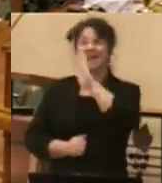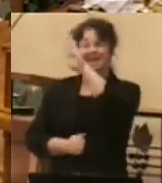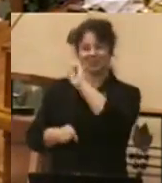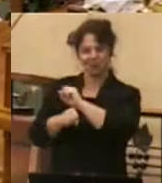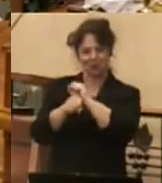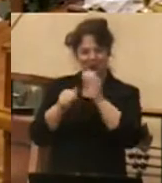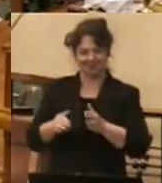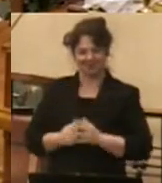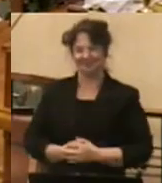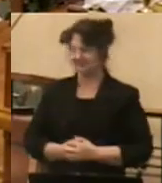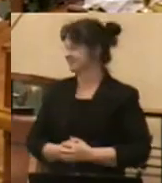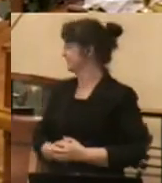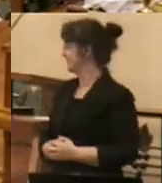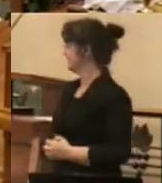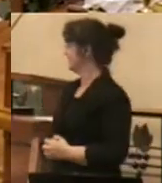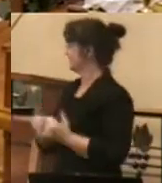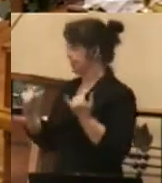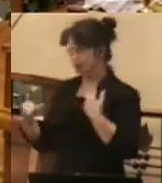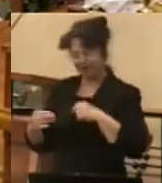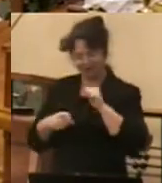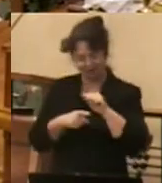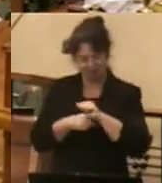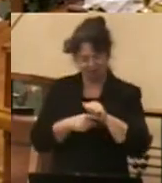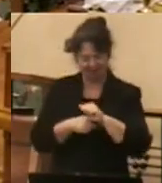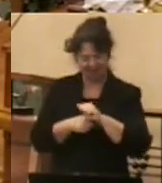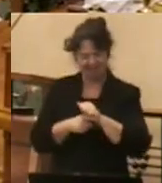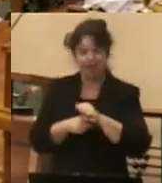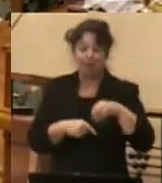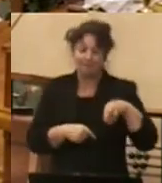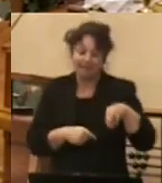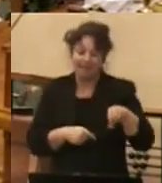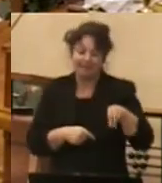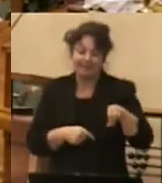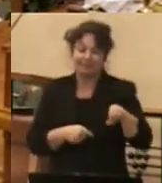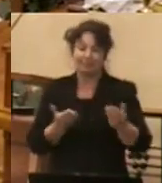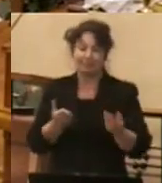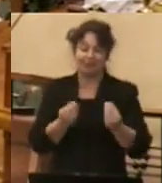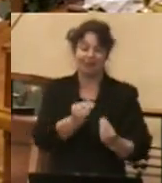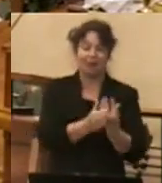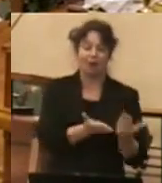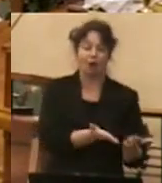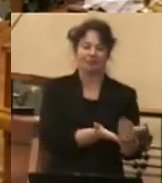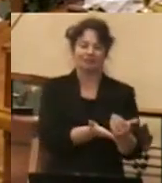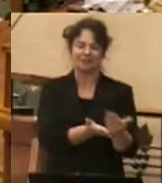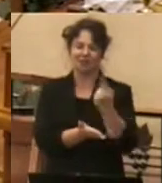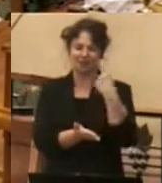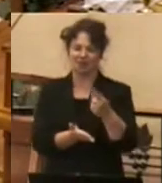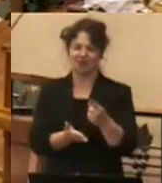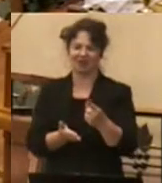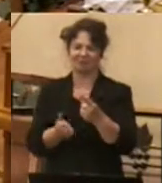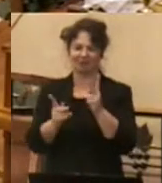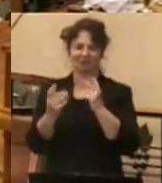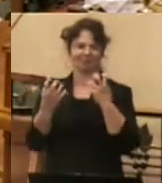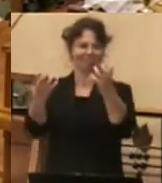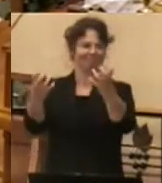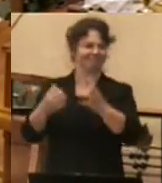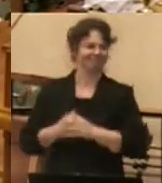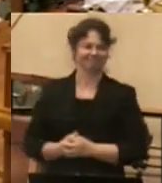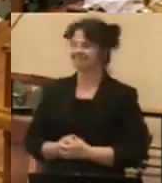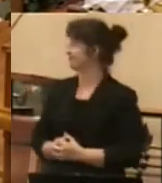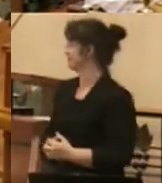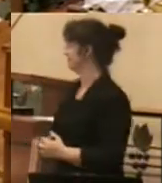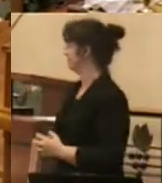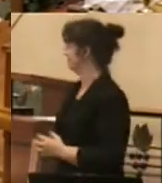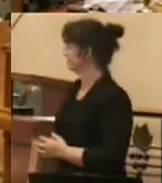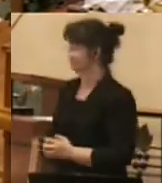practice with me, and we're going to practice a little planting and maybe a little harvesting for the congregation. And we'll do it this way. We're not going to